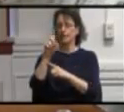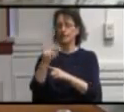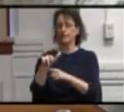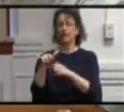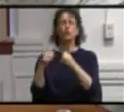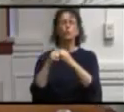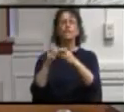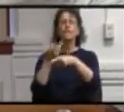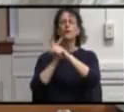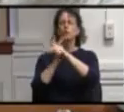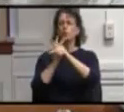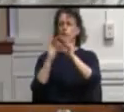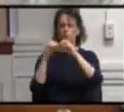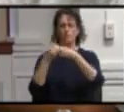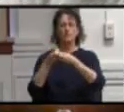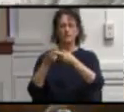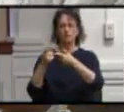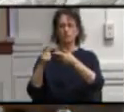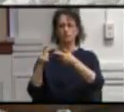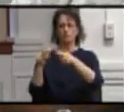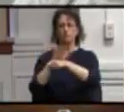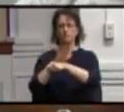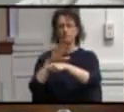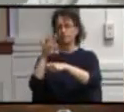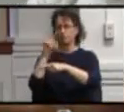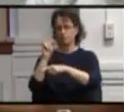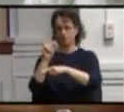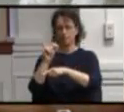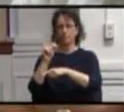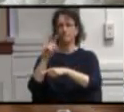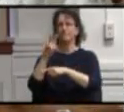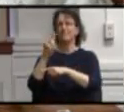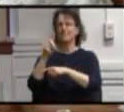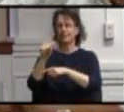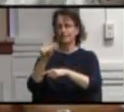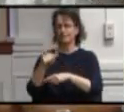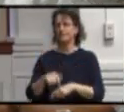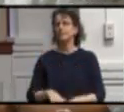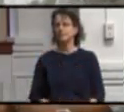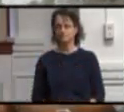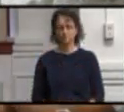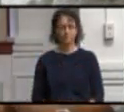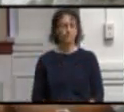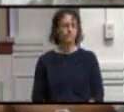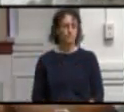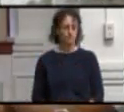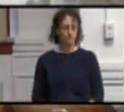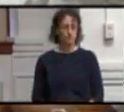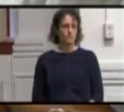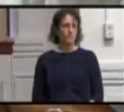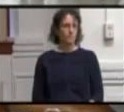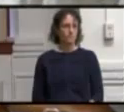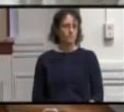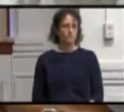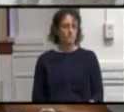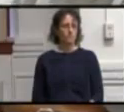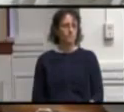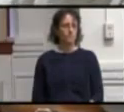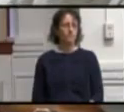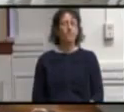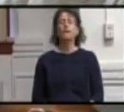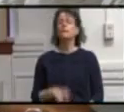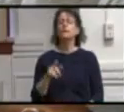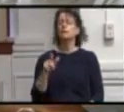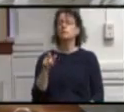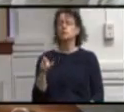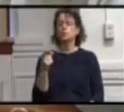organization. And what the governor did is he came down and really gave an update along with Pat about where the